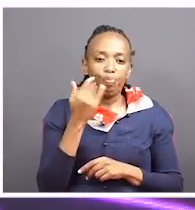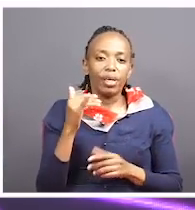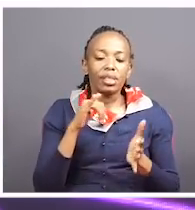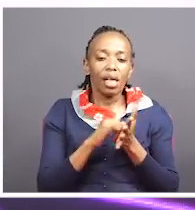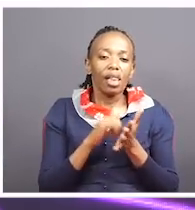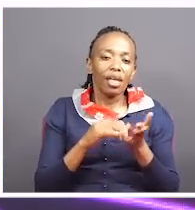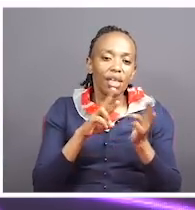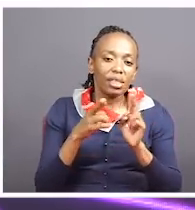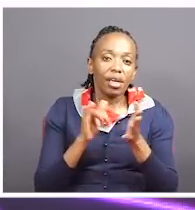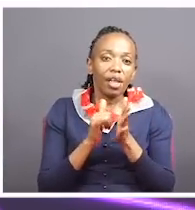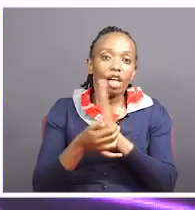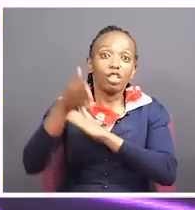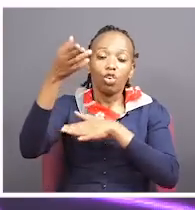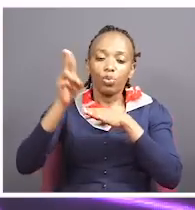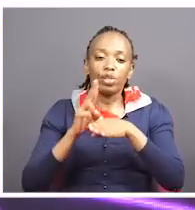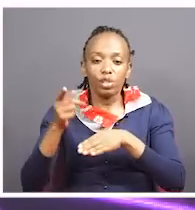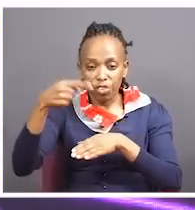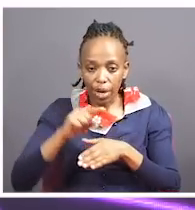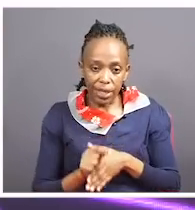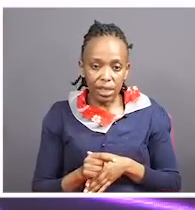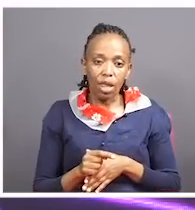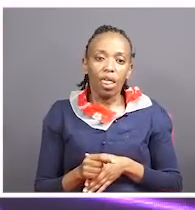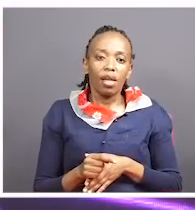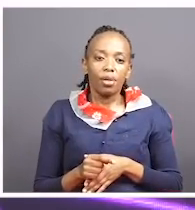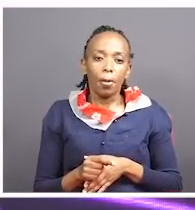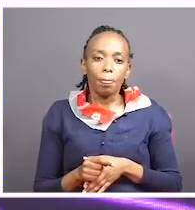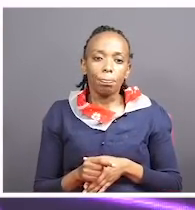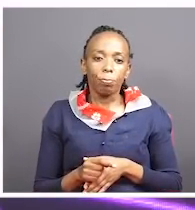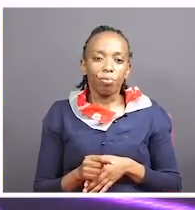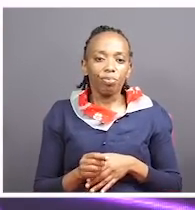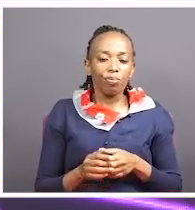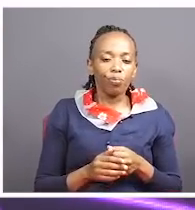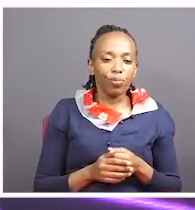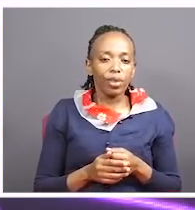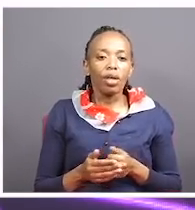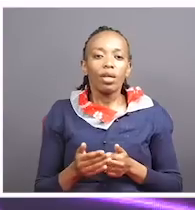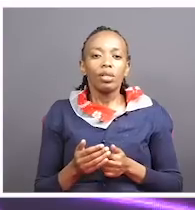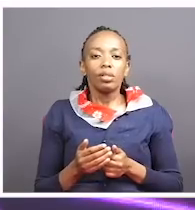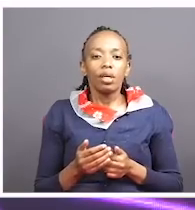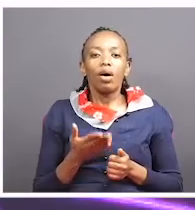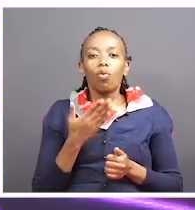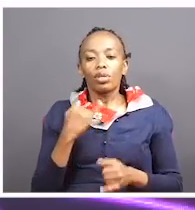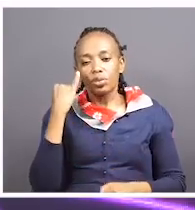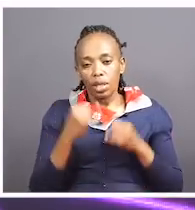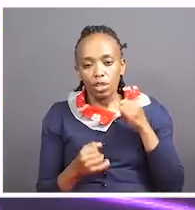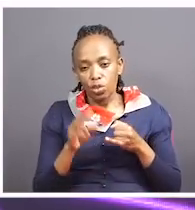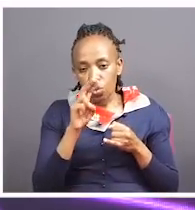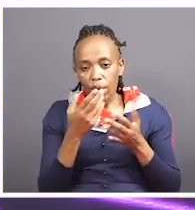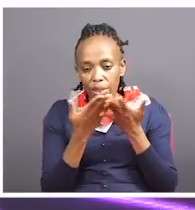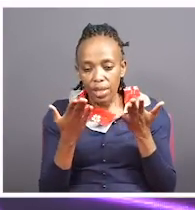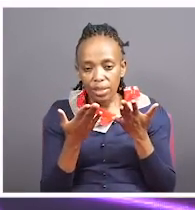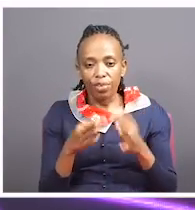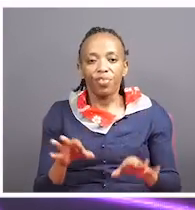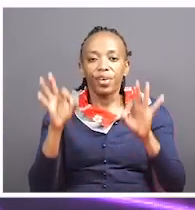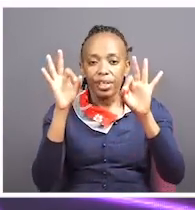best. That is a standard that God will use for us. Let me spend the last few minutes in just looking at this